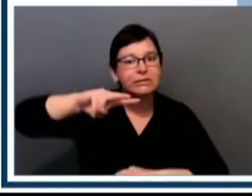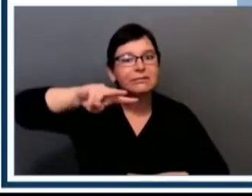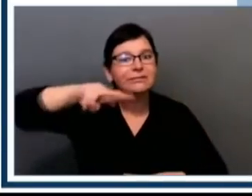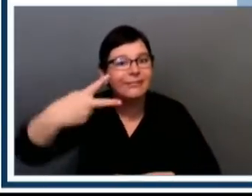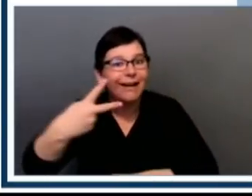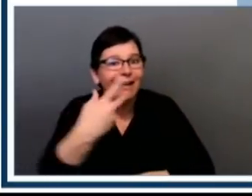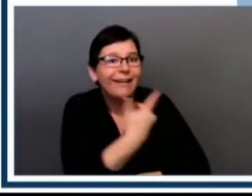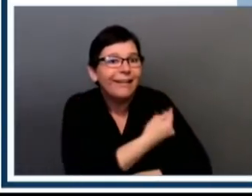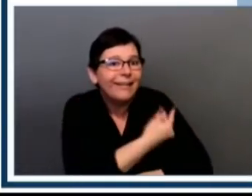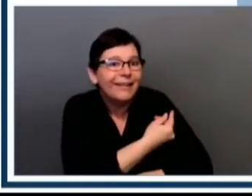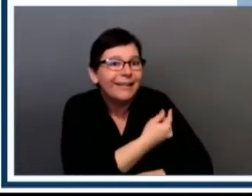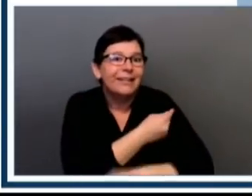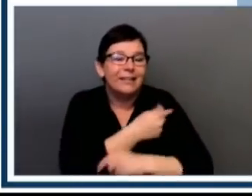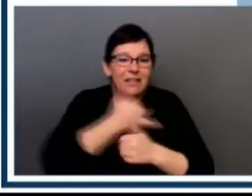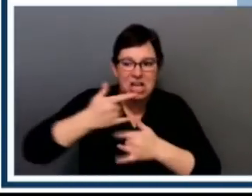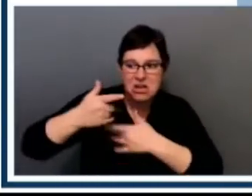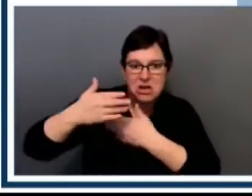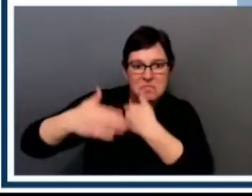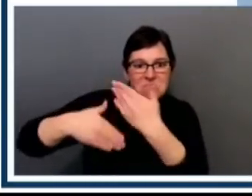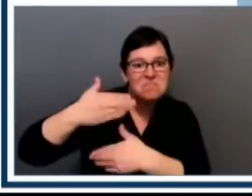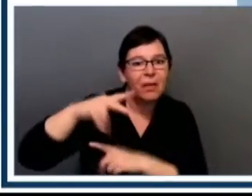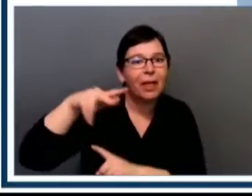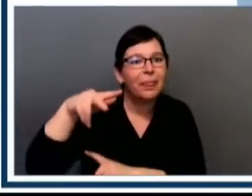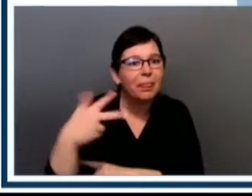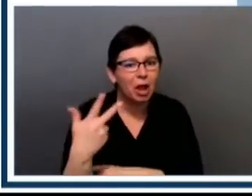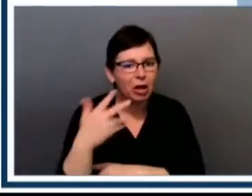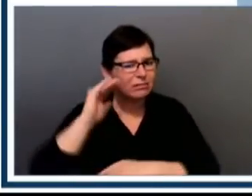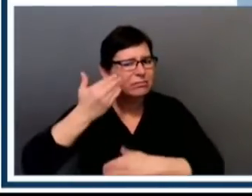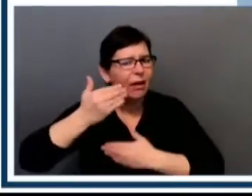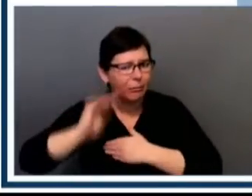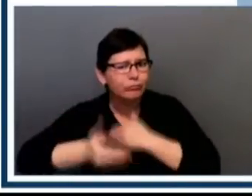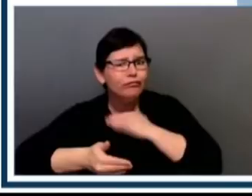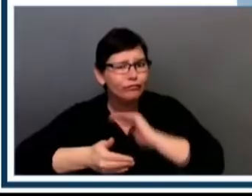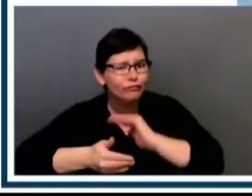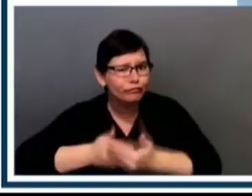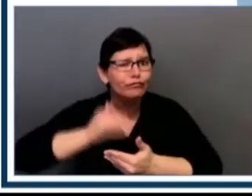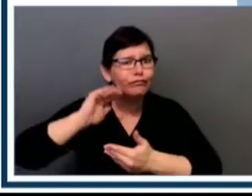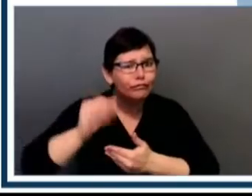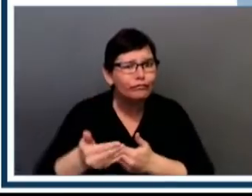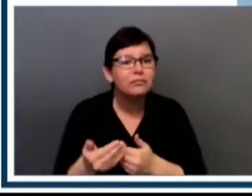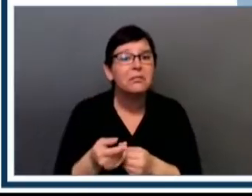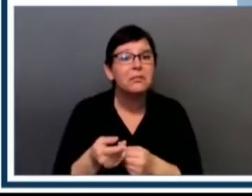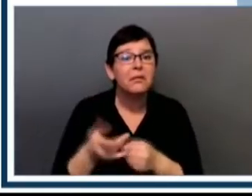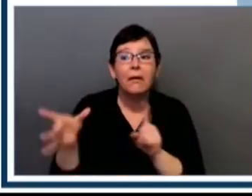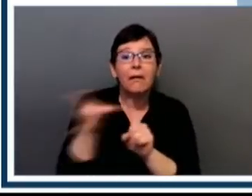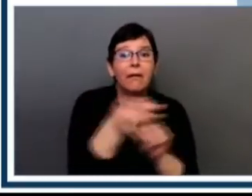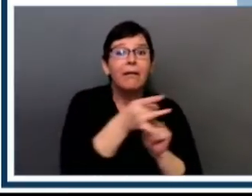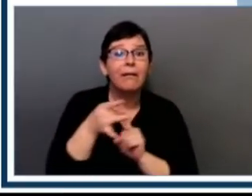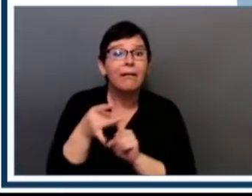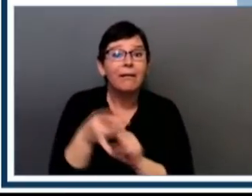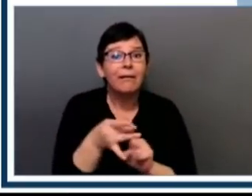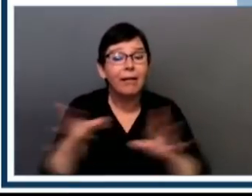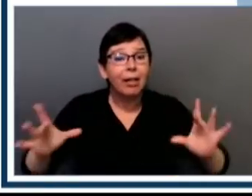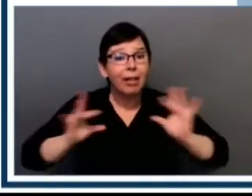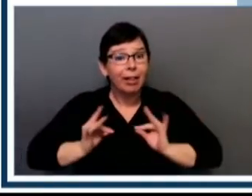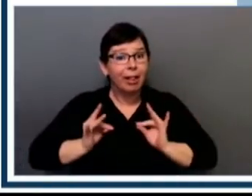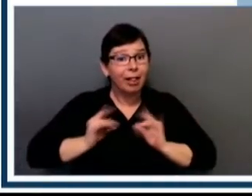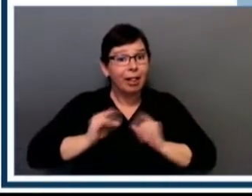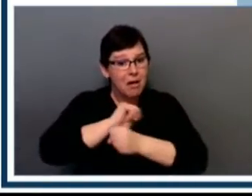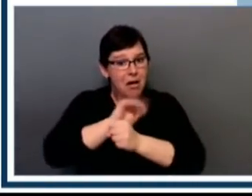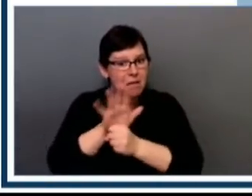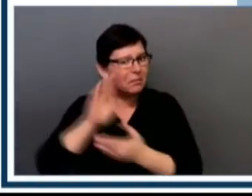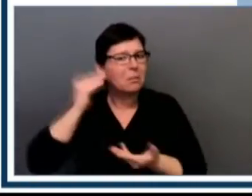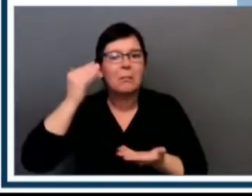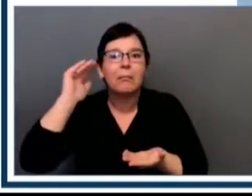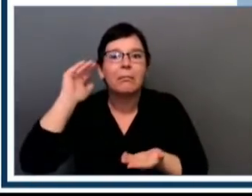continue to go downward. Outbreaks in group settings like long-term care and more vulnerable communities are coming to an end.